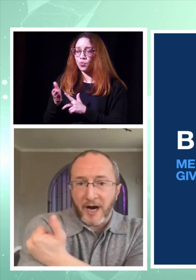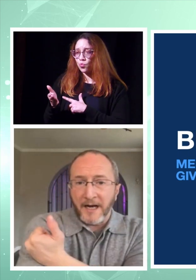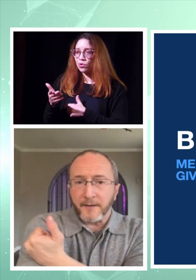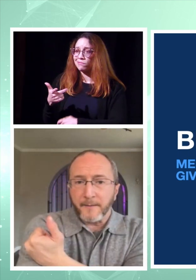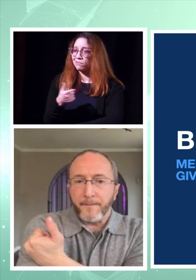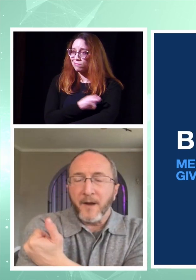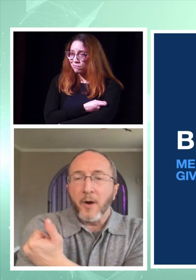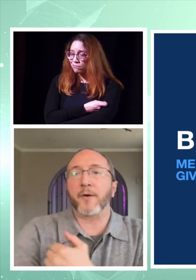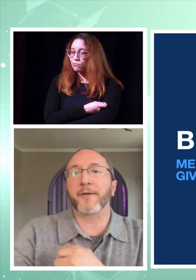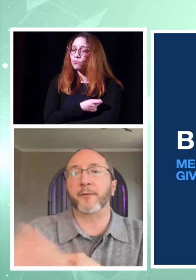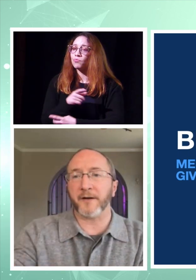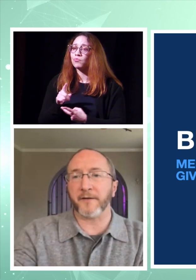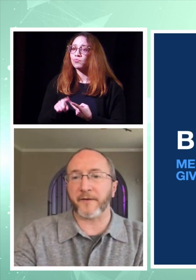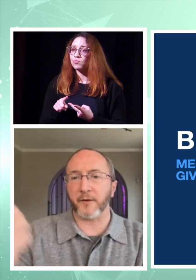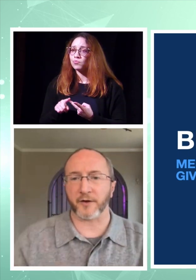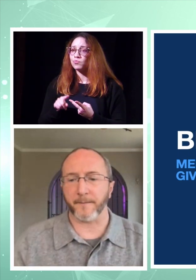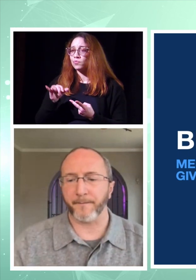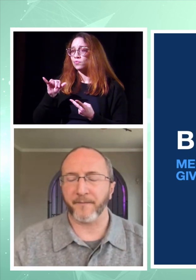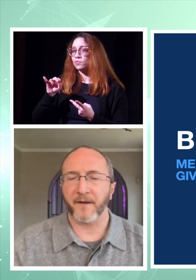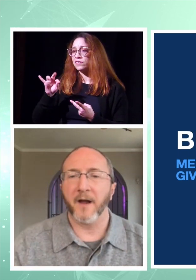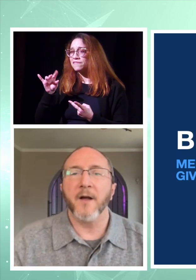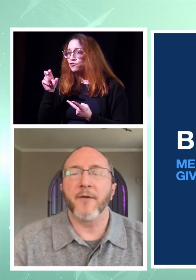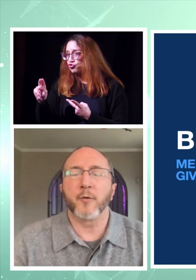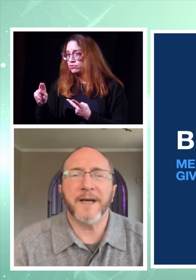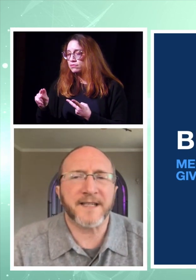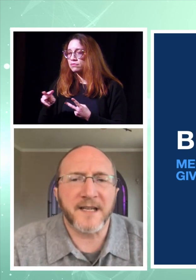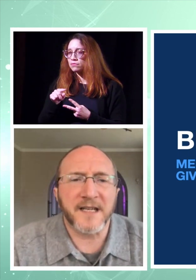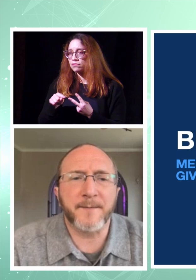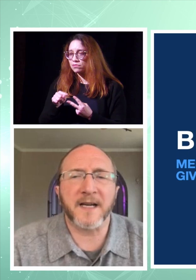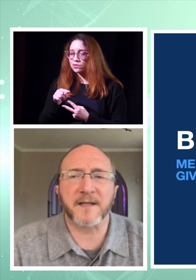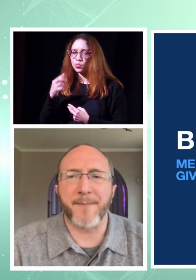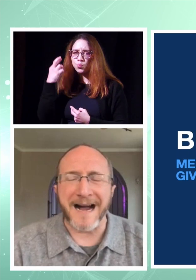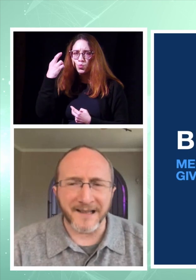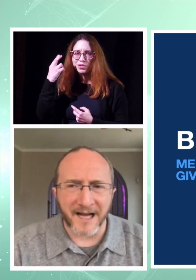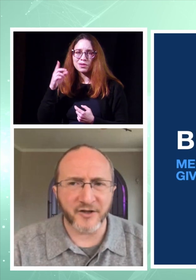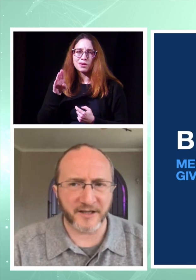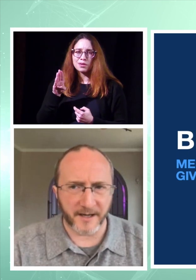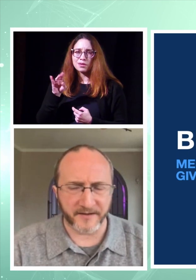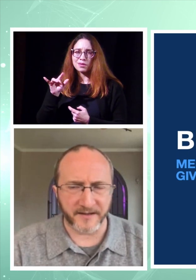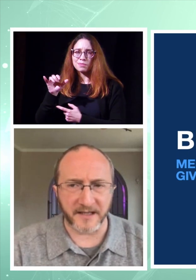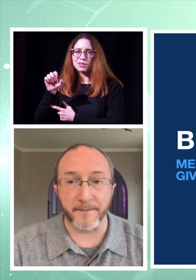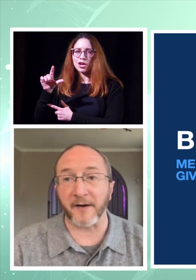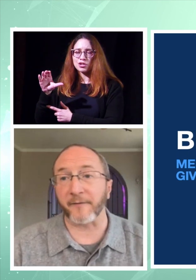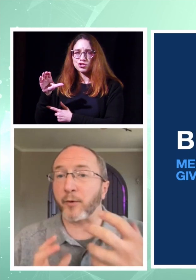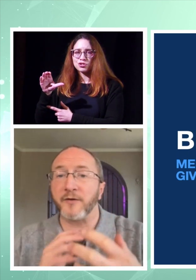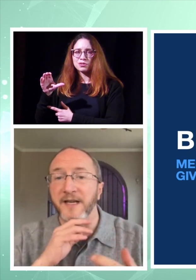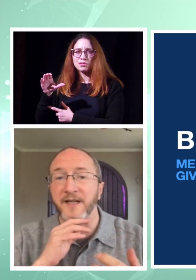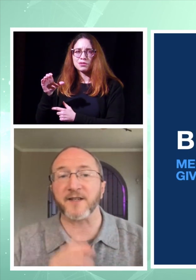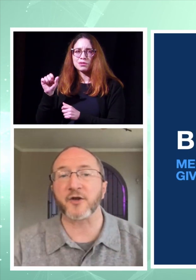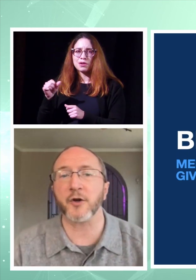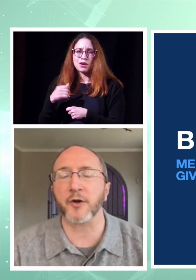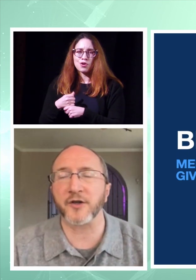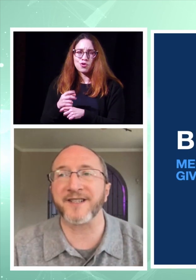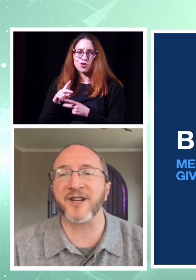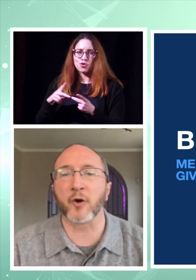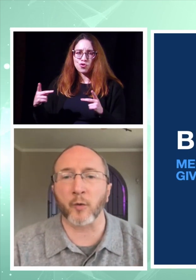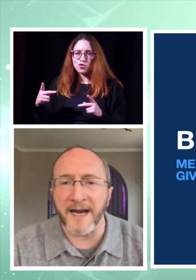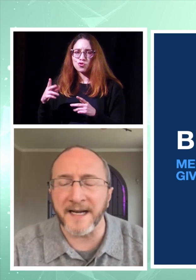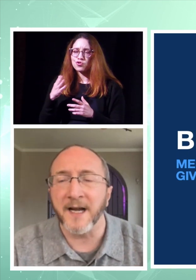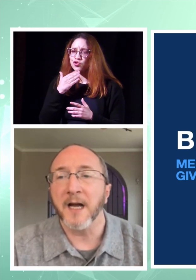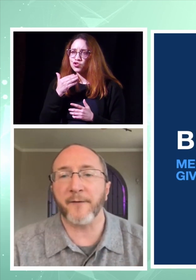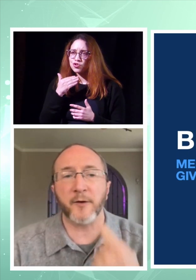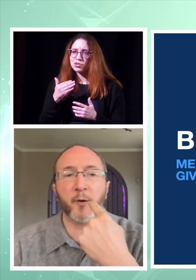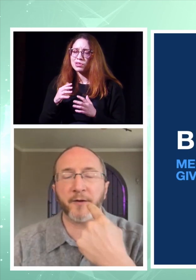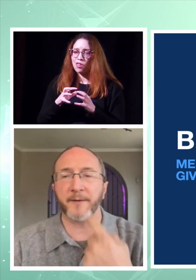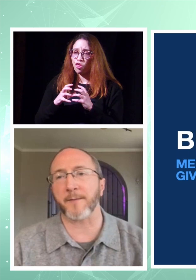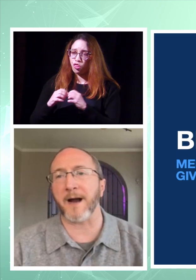a shot or through an infusion. The reason is because biologic substances made of proteins and sugars